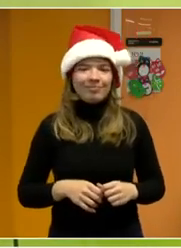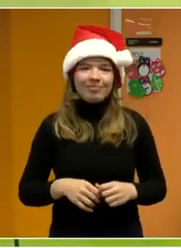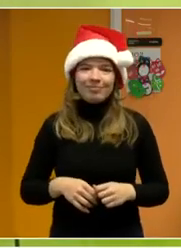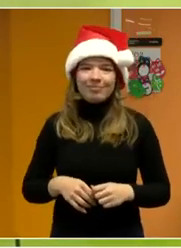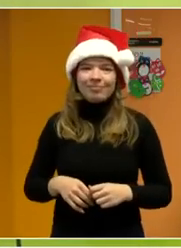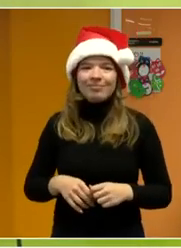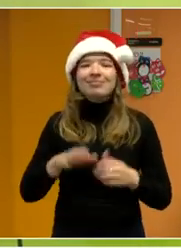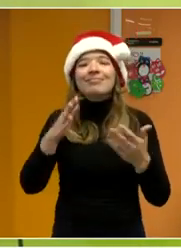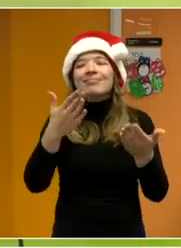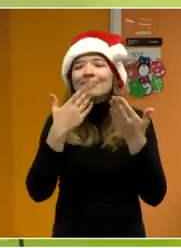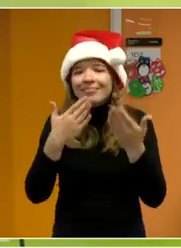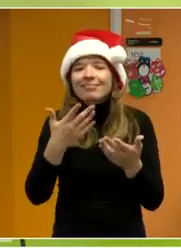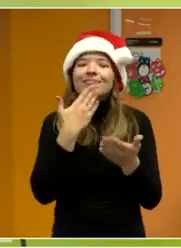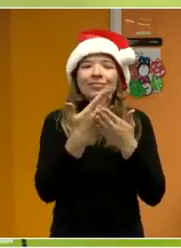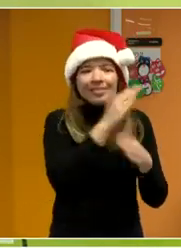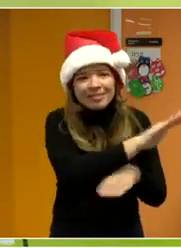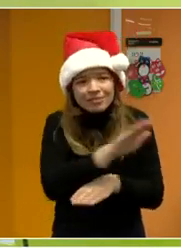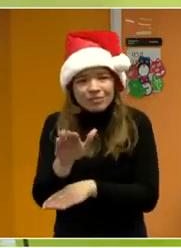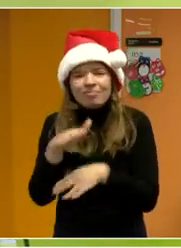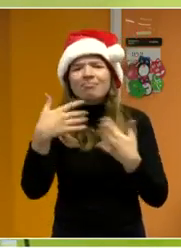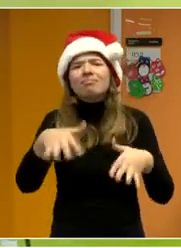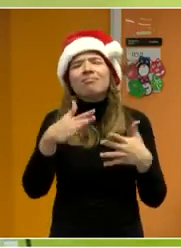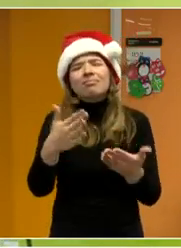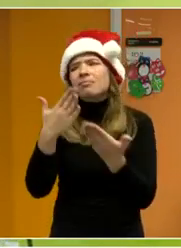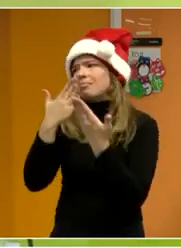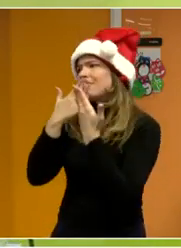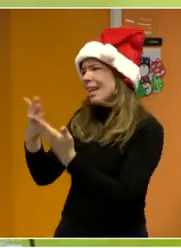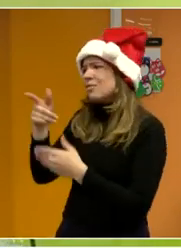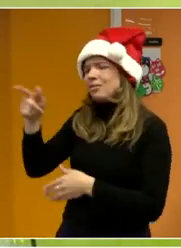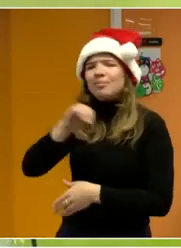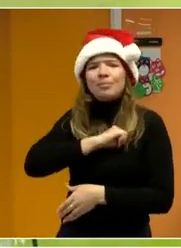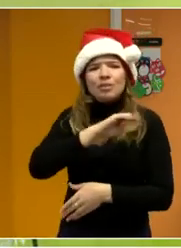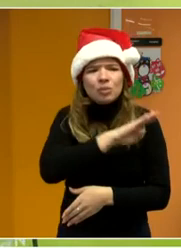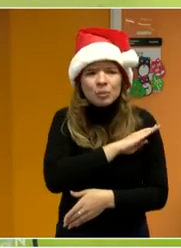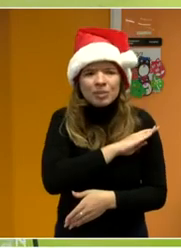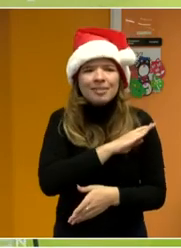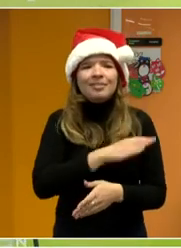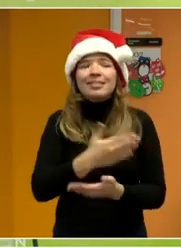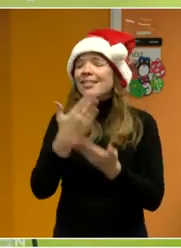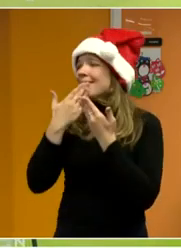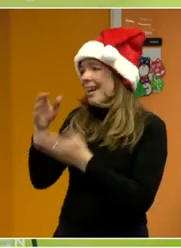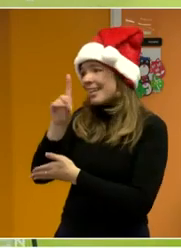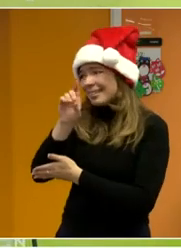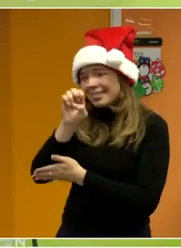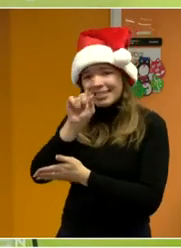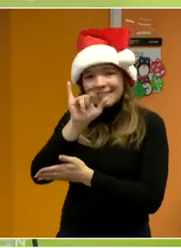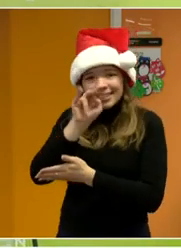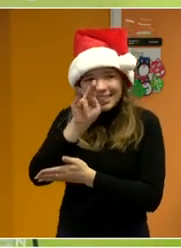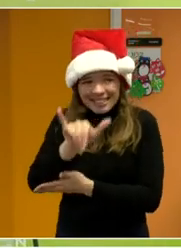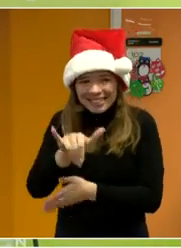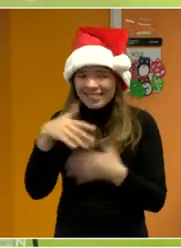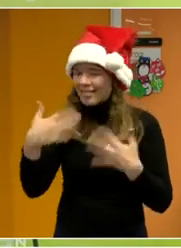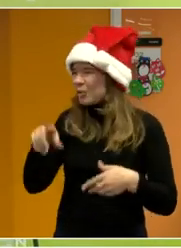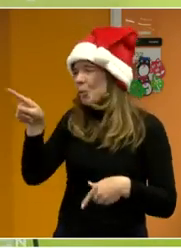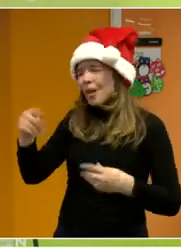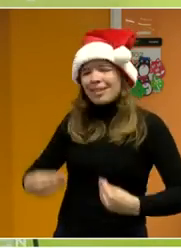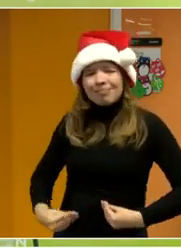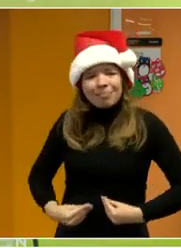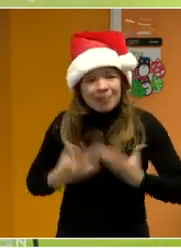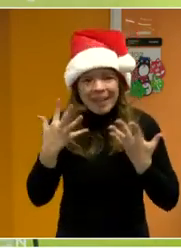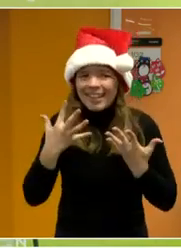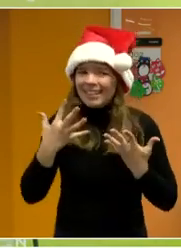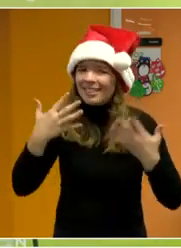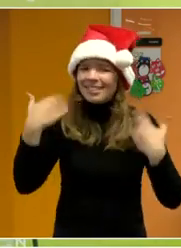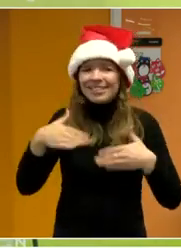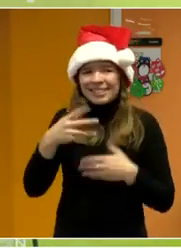Good afternoon. Thank you so much, Mayor Bowser, and thank you, Destiny. It is just super inspiring to see all that you've been able